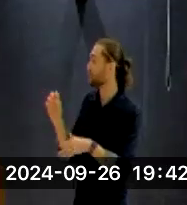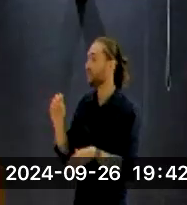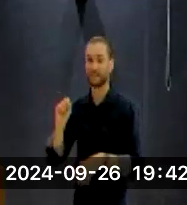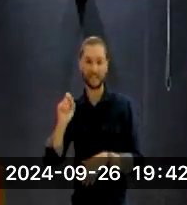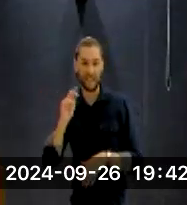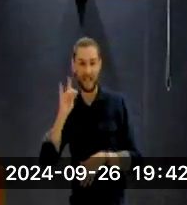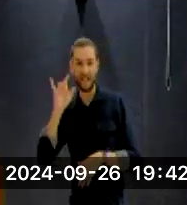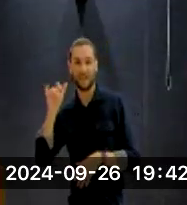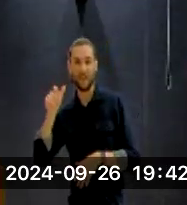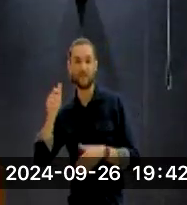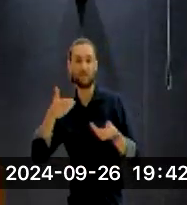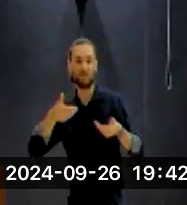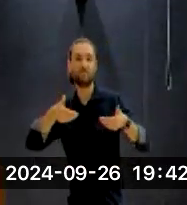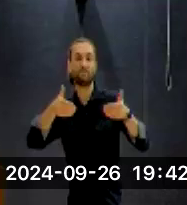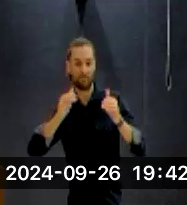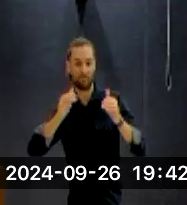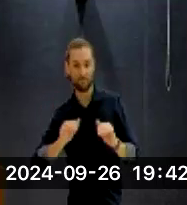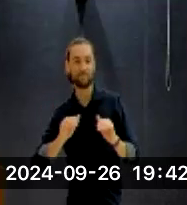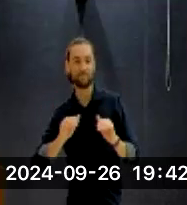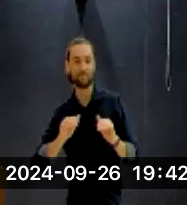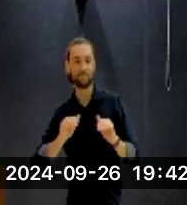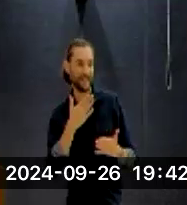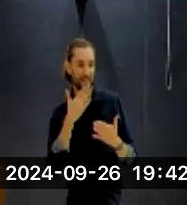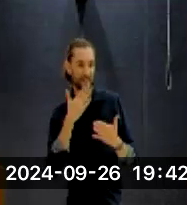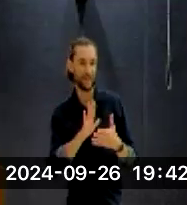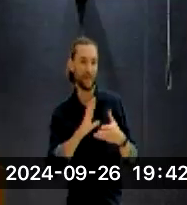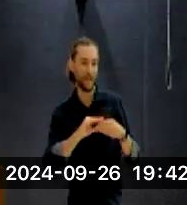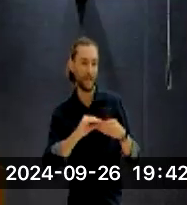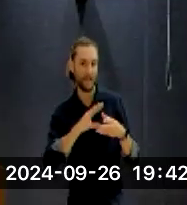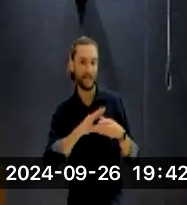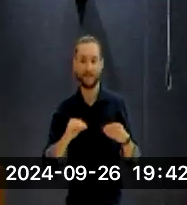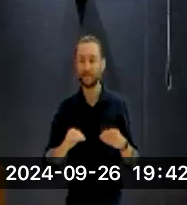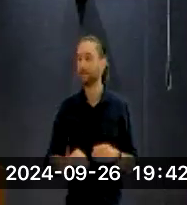need to end it with you, but thank you for your comments.